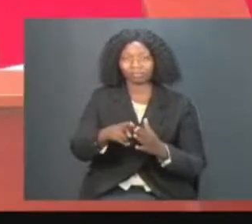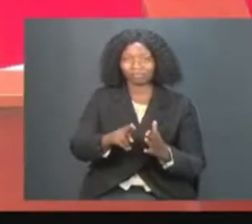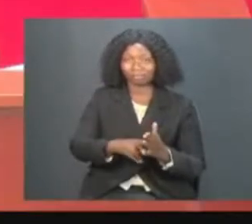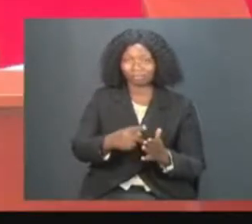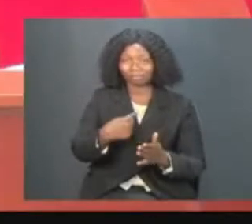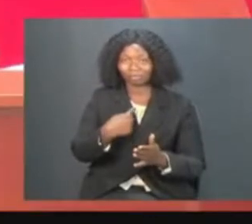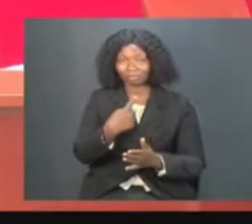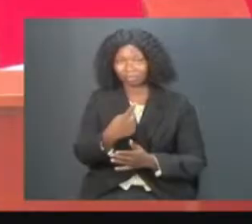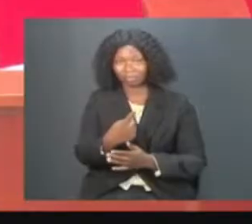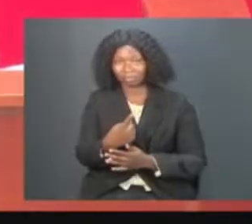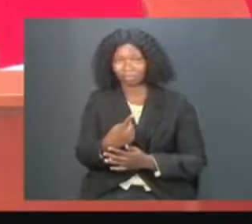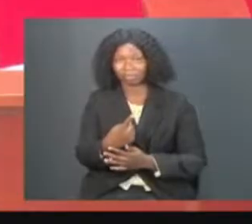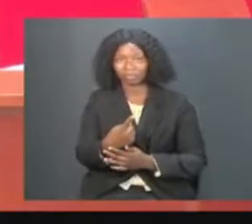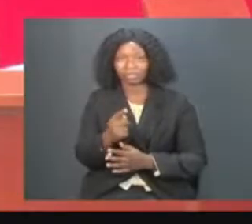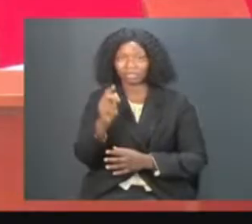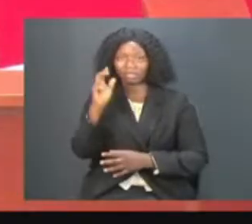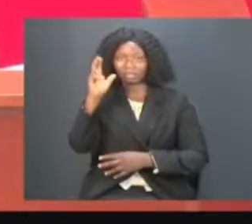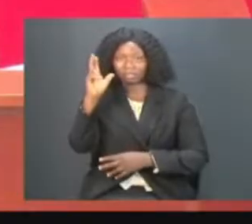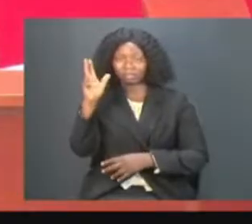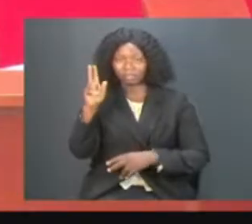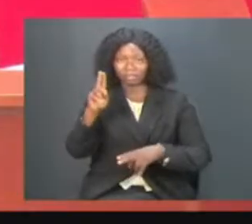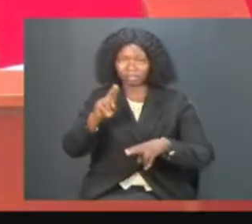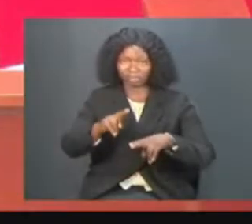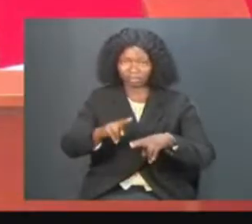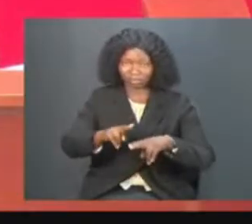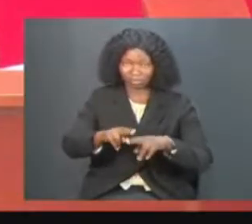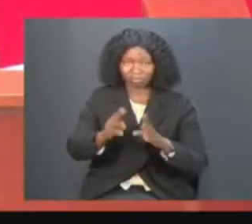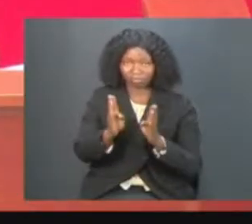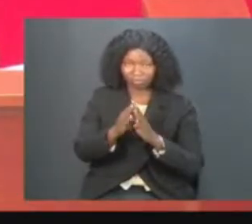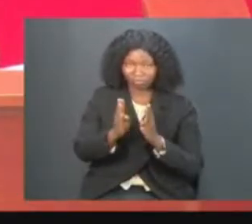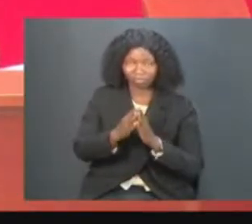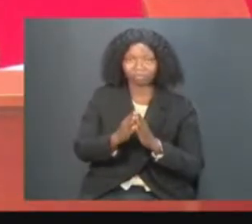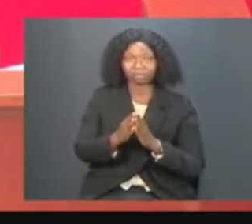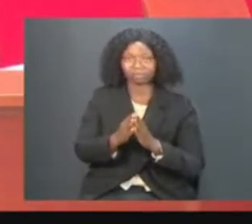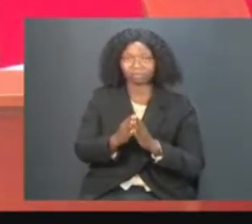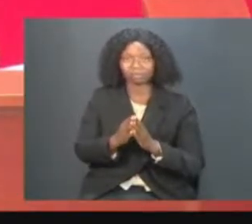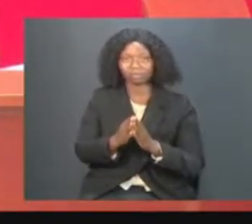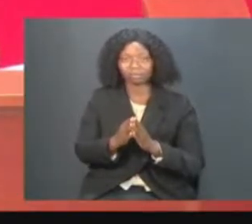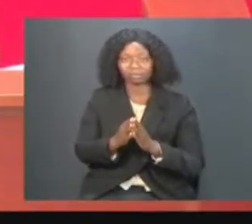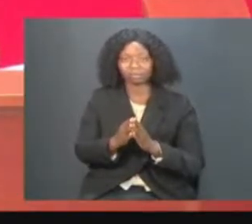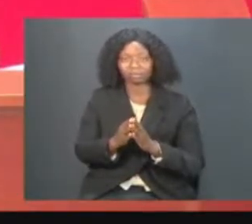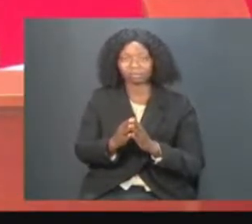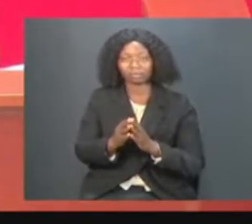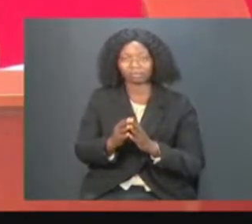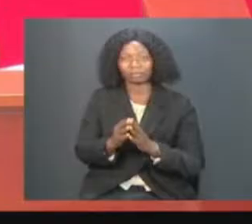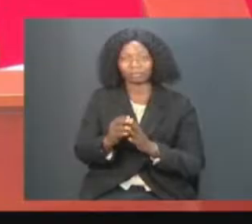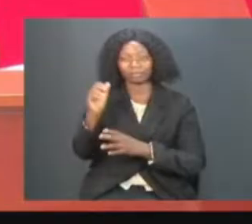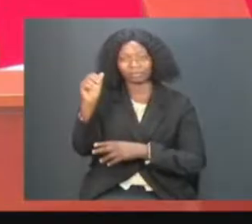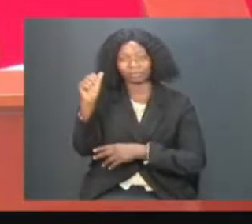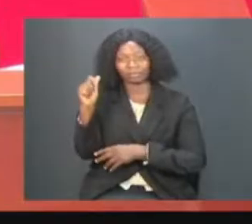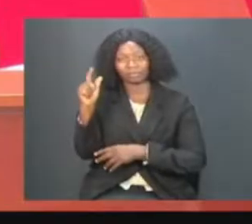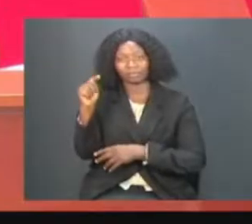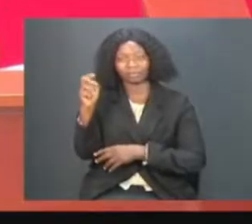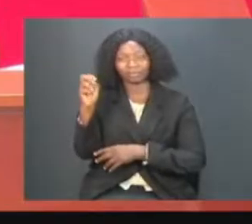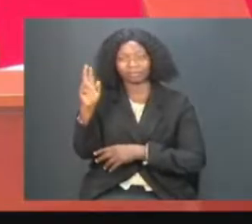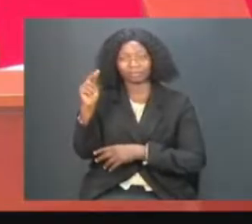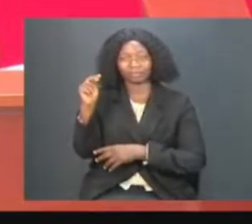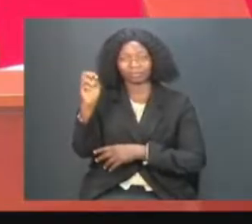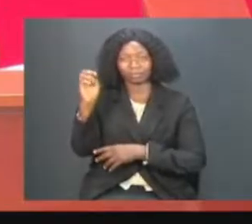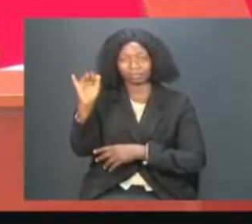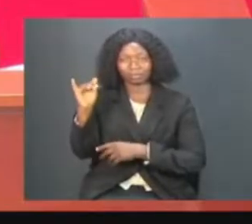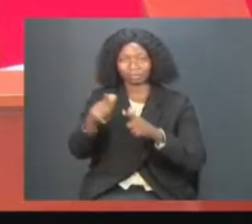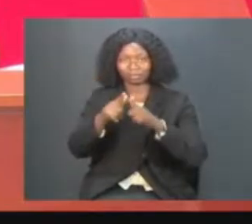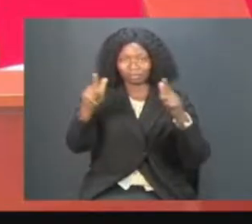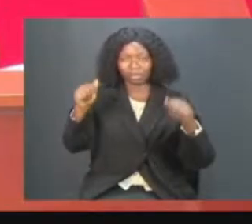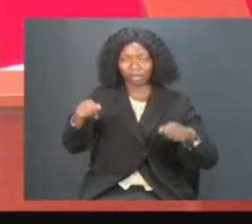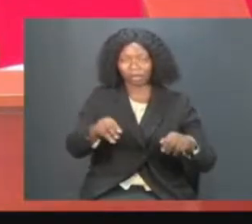says 3 sitting days. Yeah, so Attorney General, you may move motion numbered